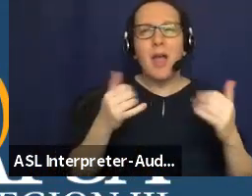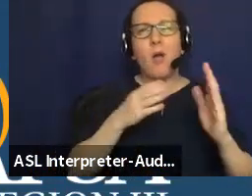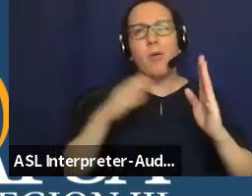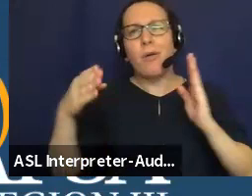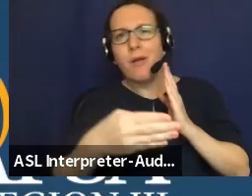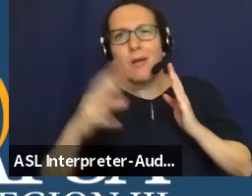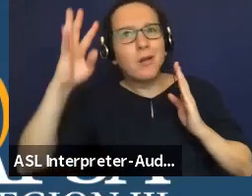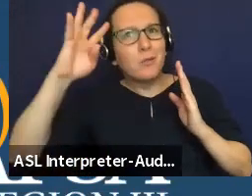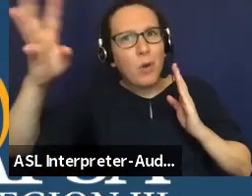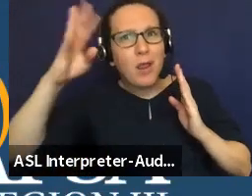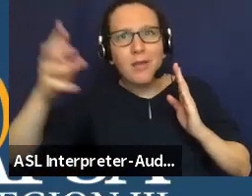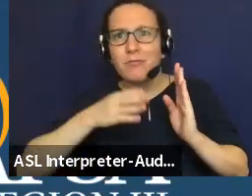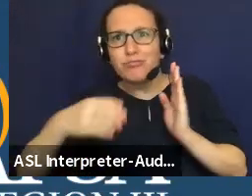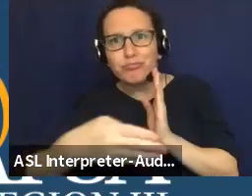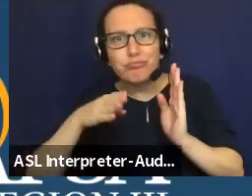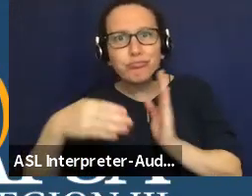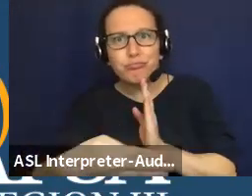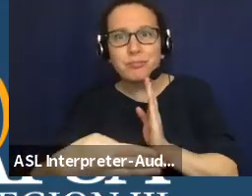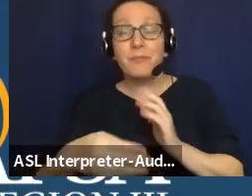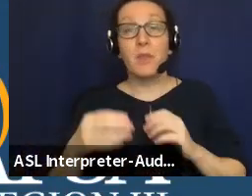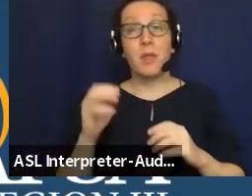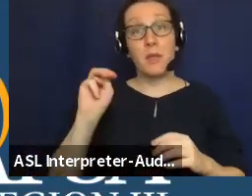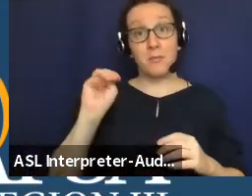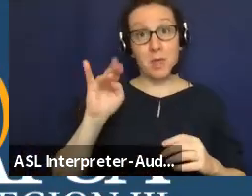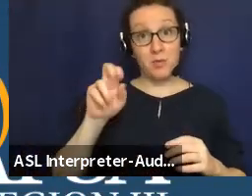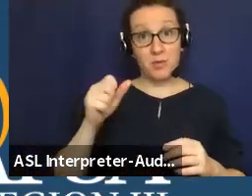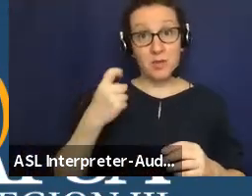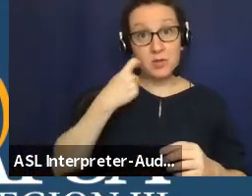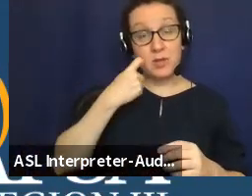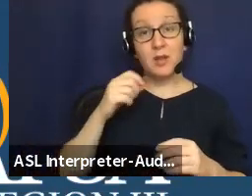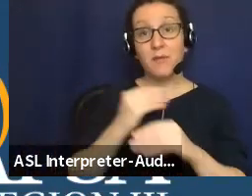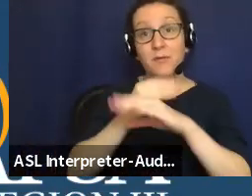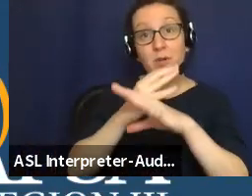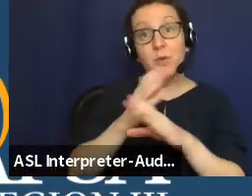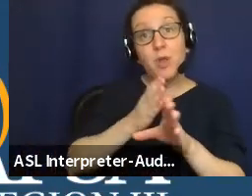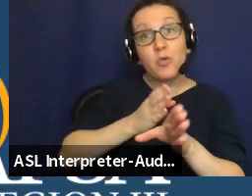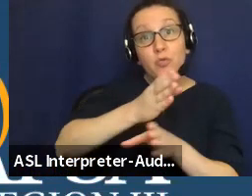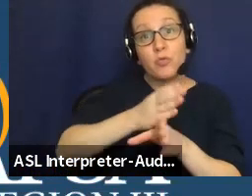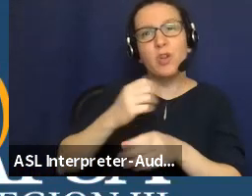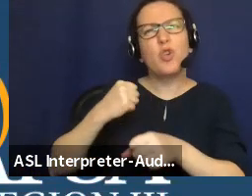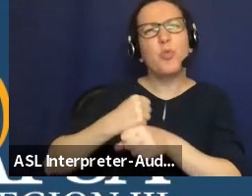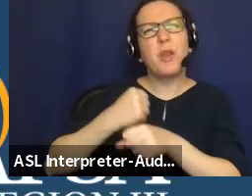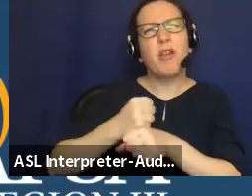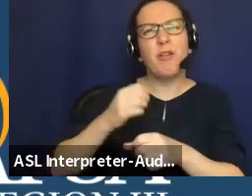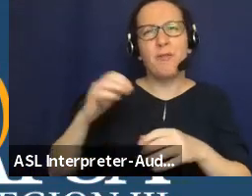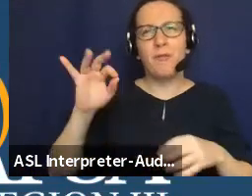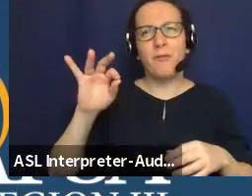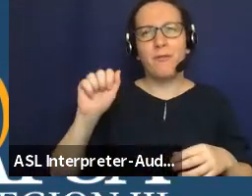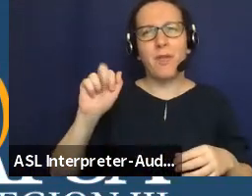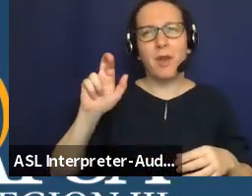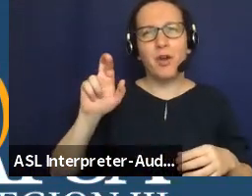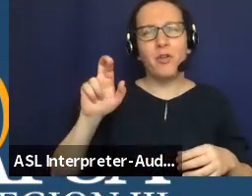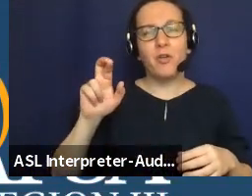had held a virtual career fair. I mentioned we held the Joining Hands Virtual Symposium, which had a lot of